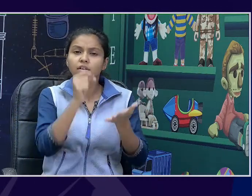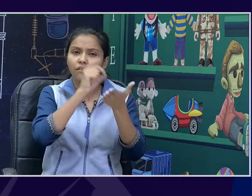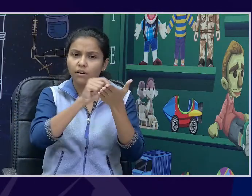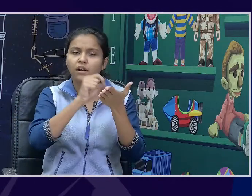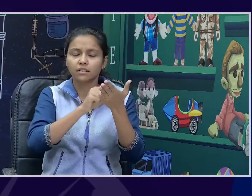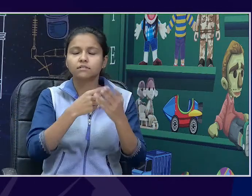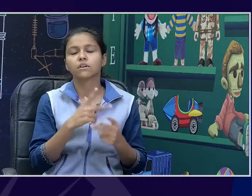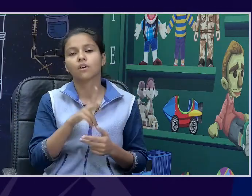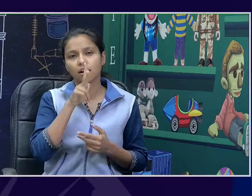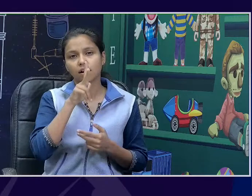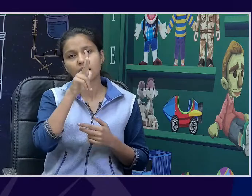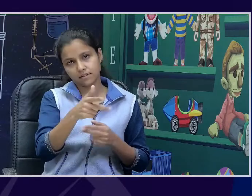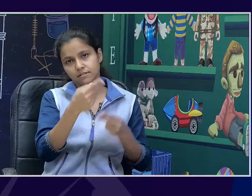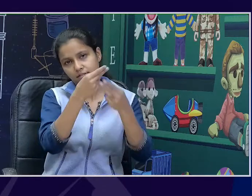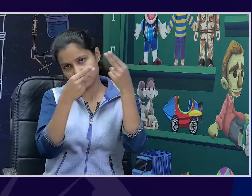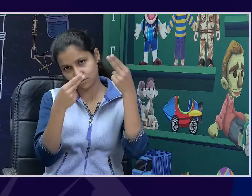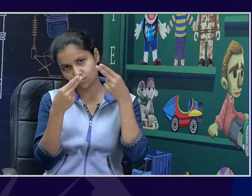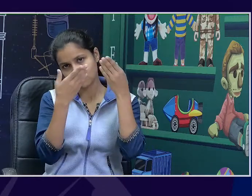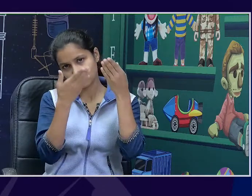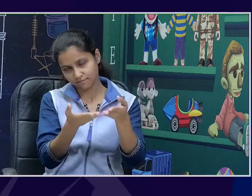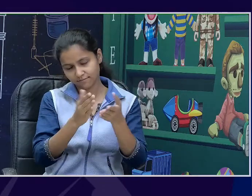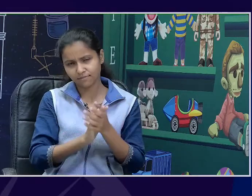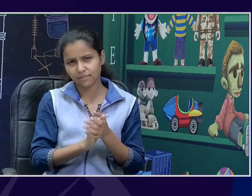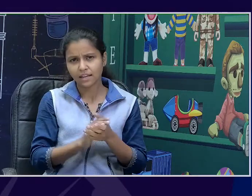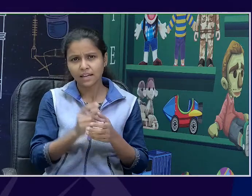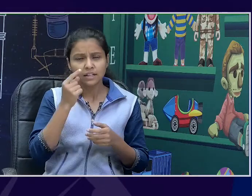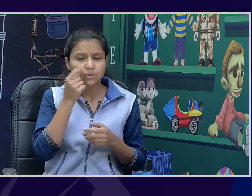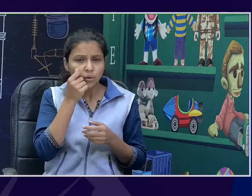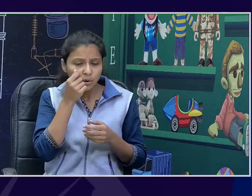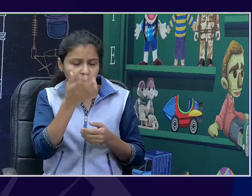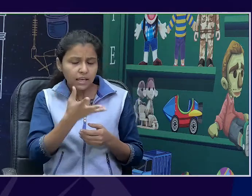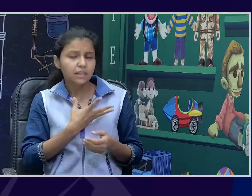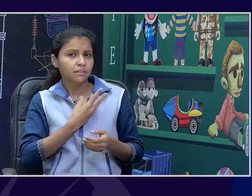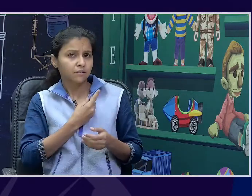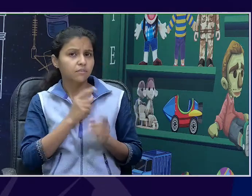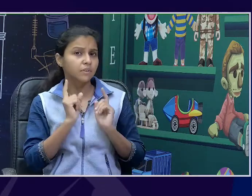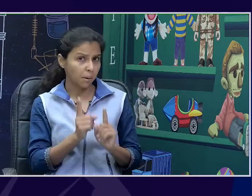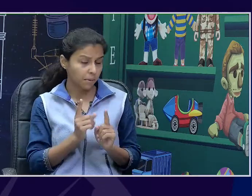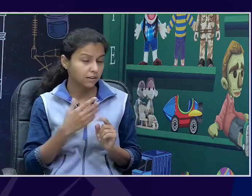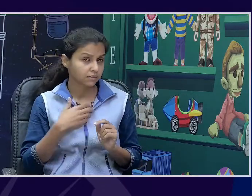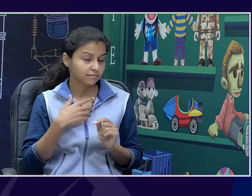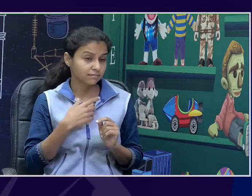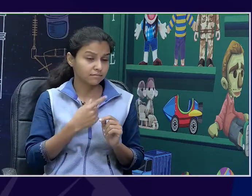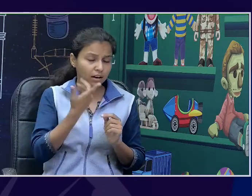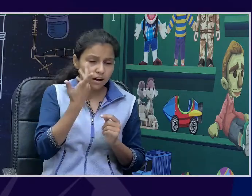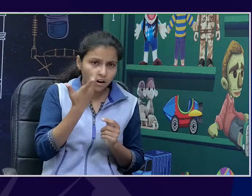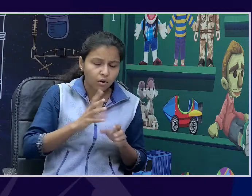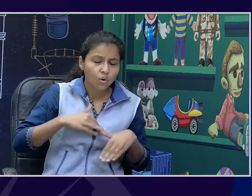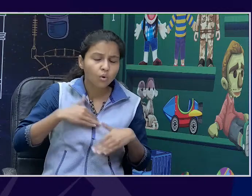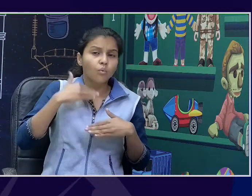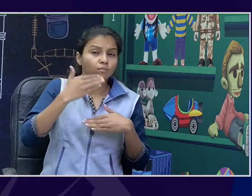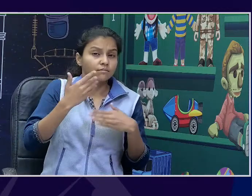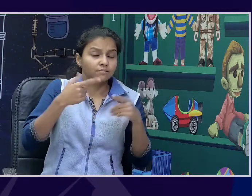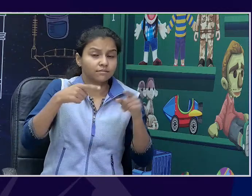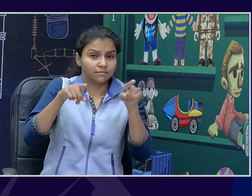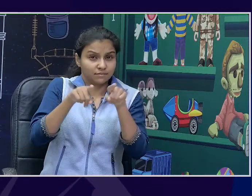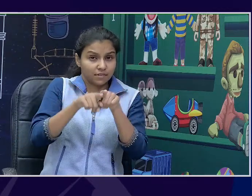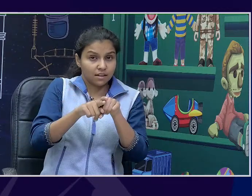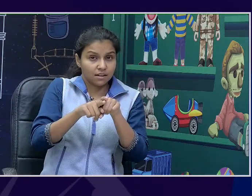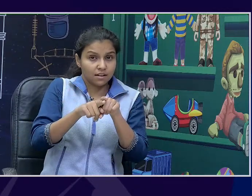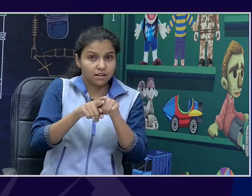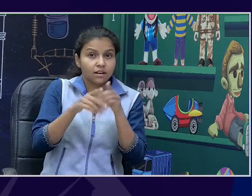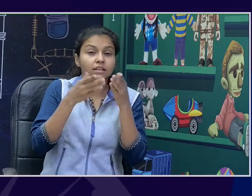trying to tell us about this story, that he had a fear, but how he overcame the fear is